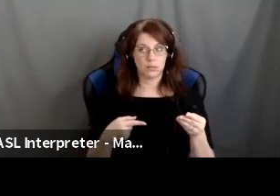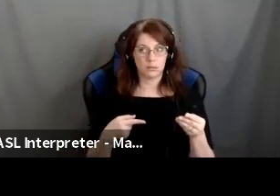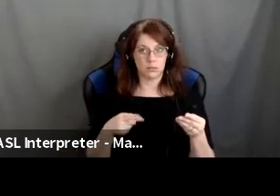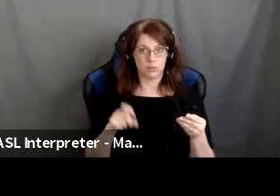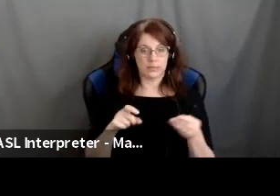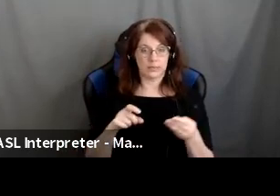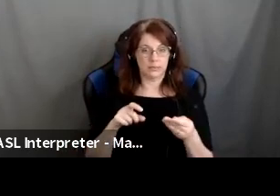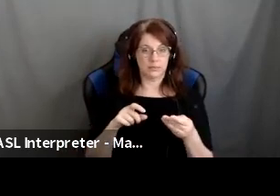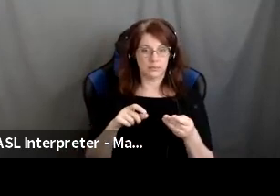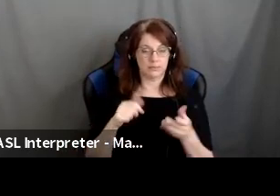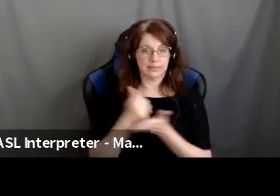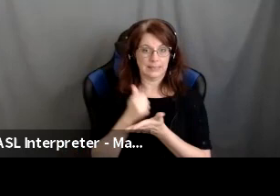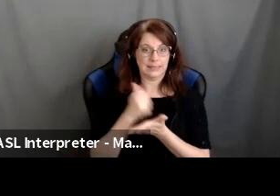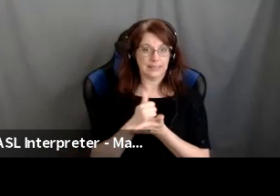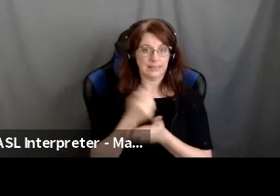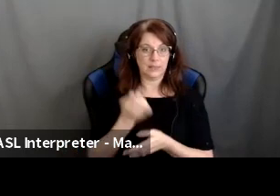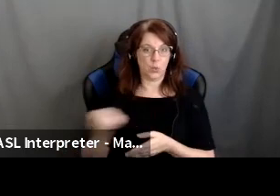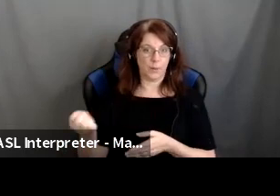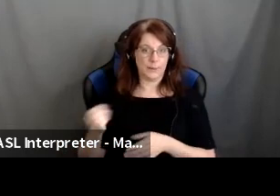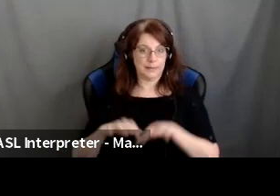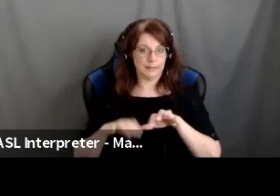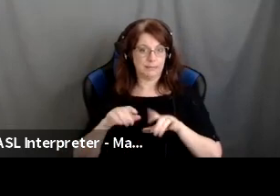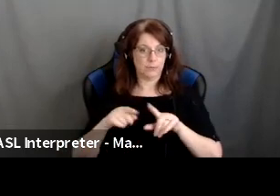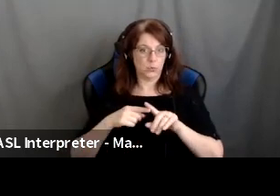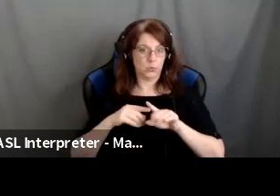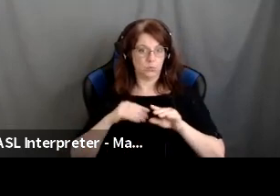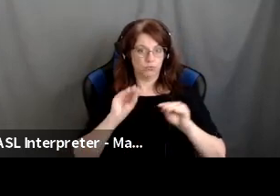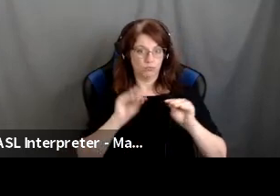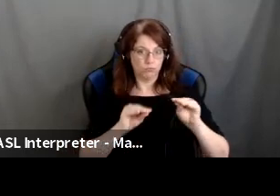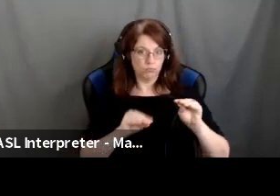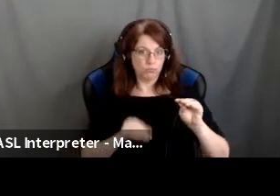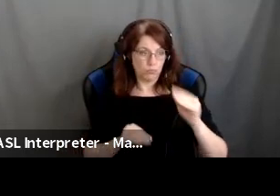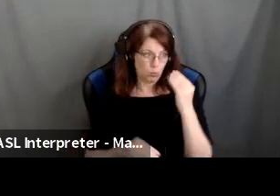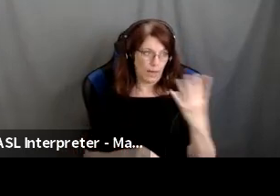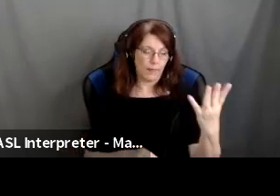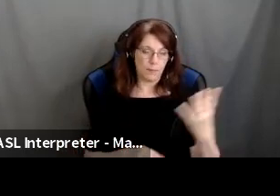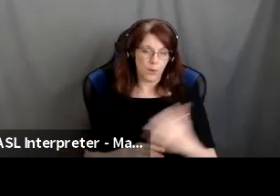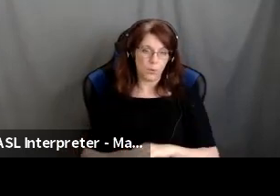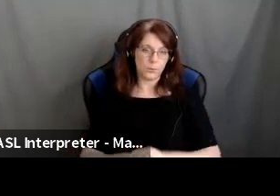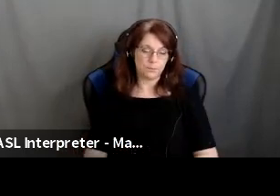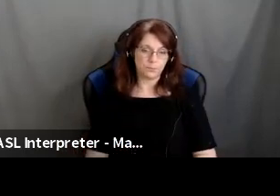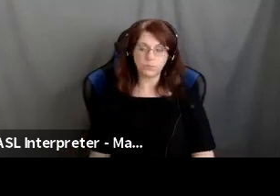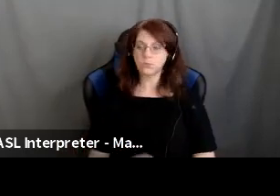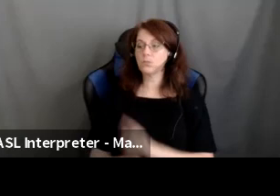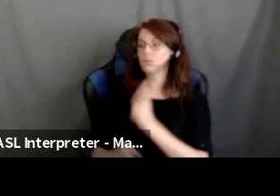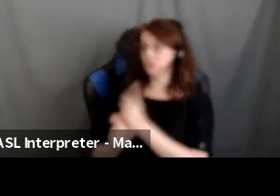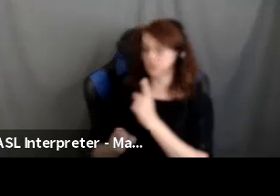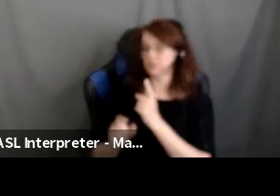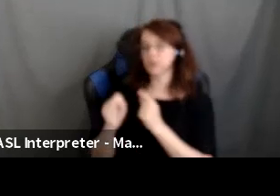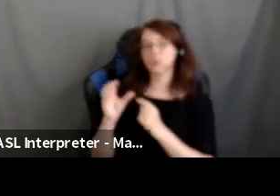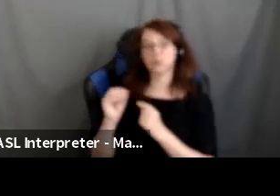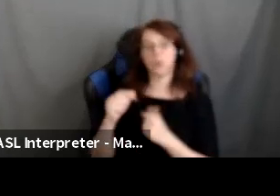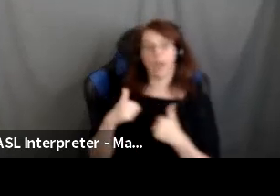need certain assistive technologies or something to make sure that you can let them know that. Right. So